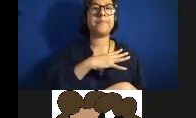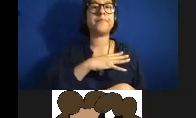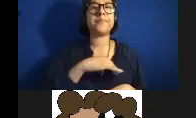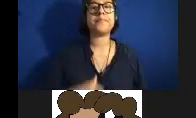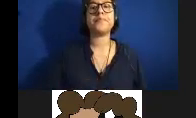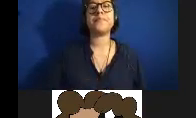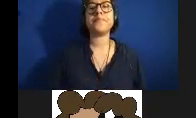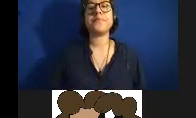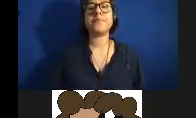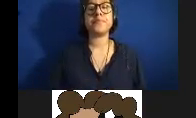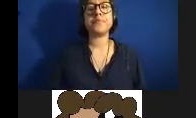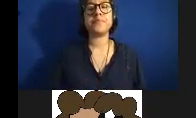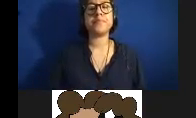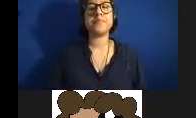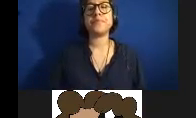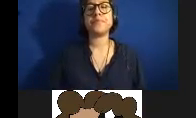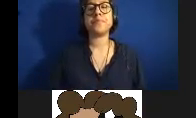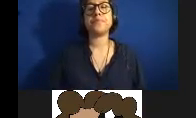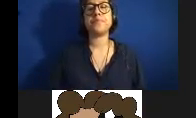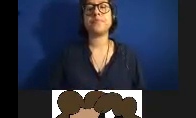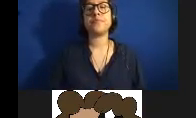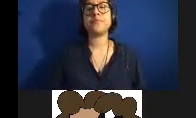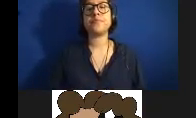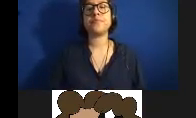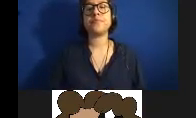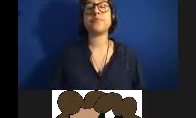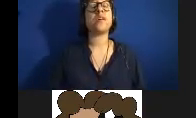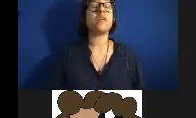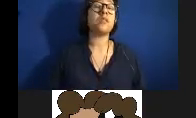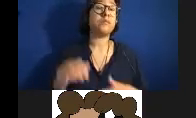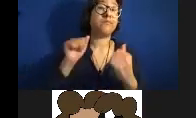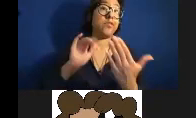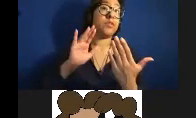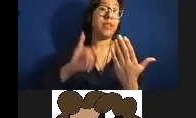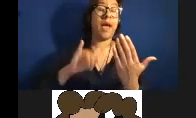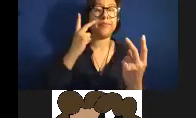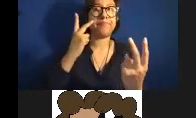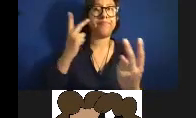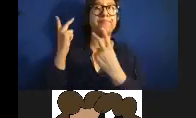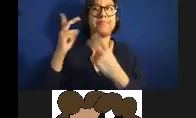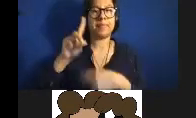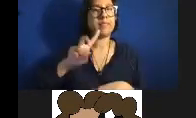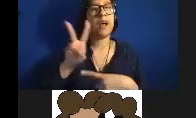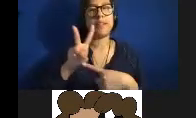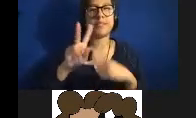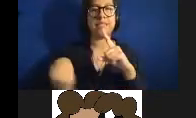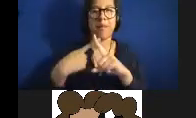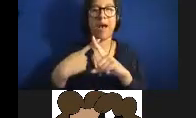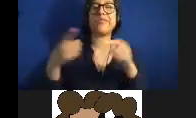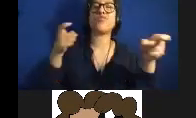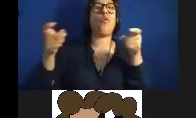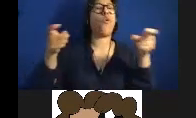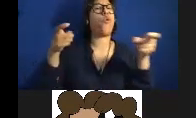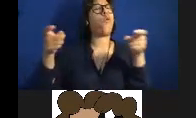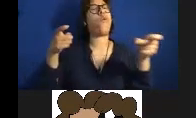And dealing with that, looking at the domestic violence, I understand that it's about control. You know,